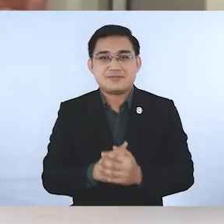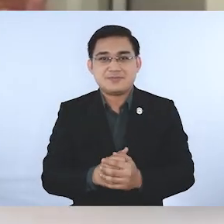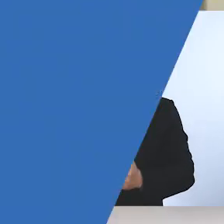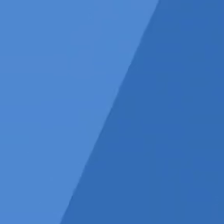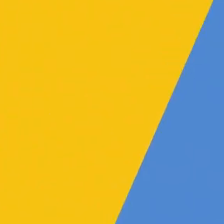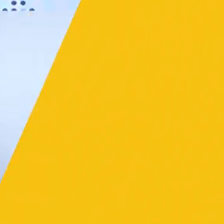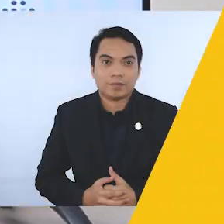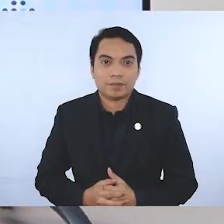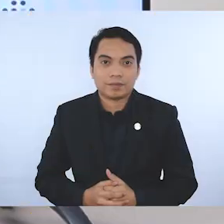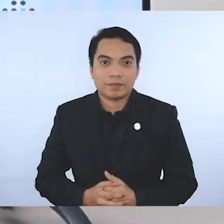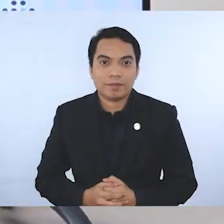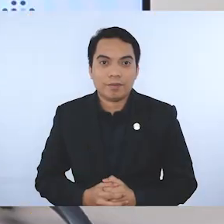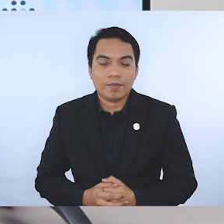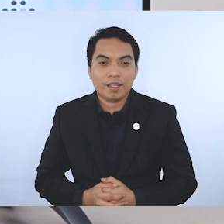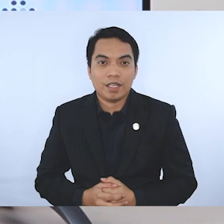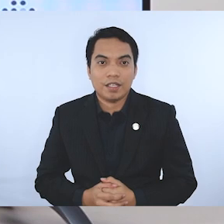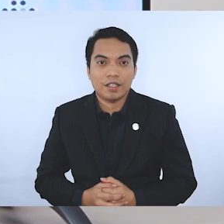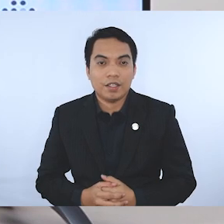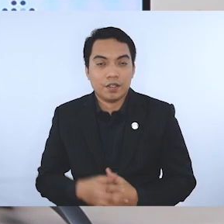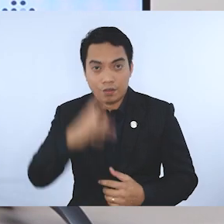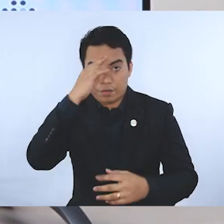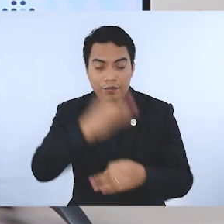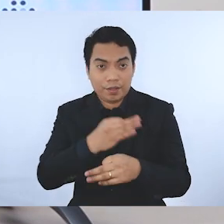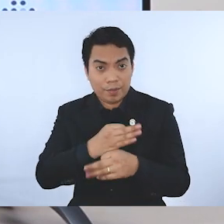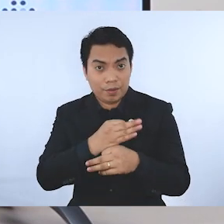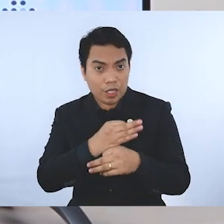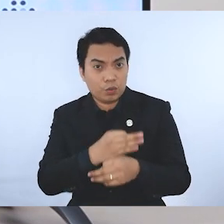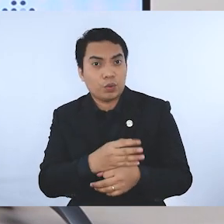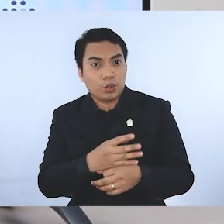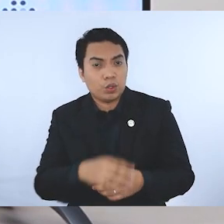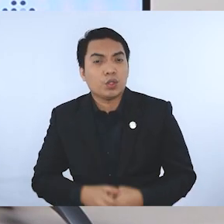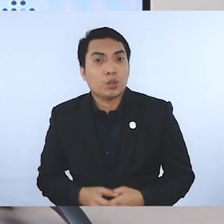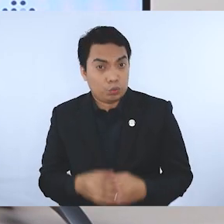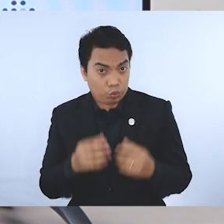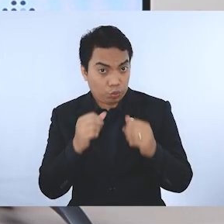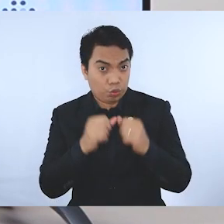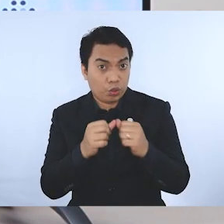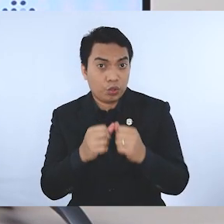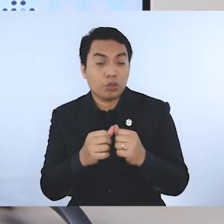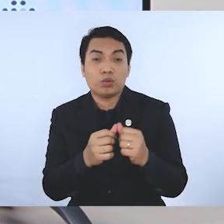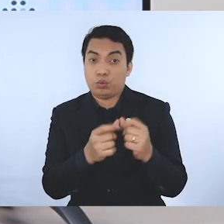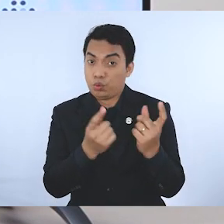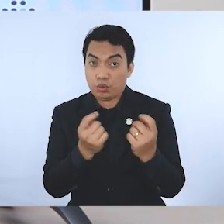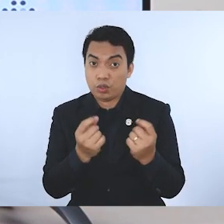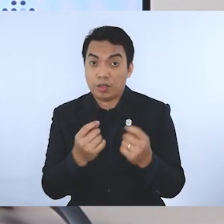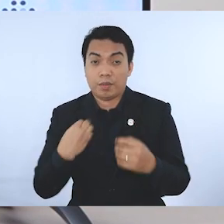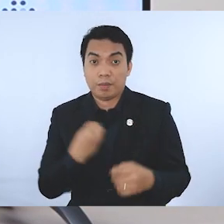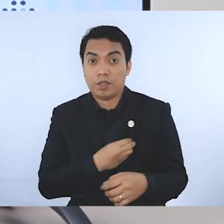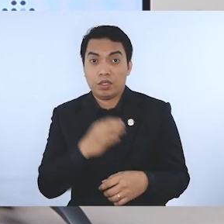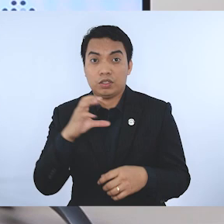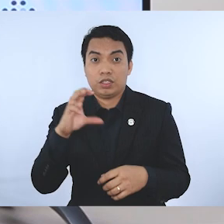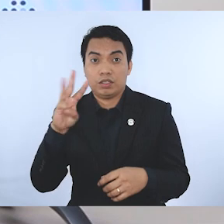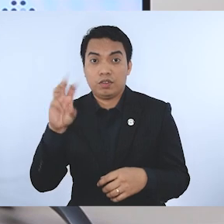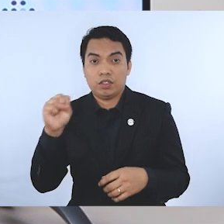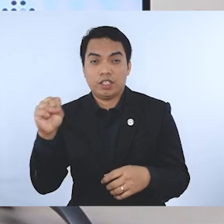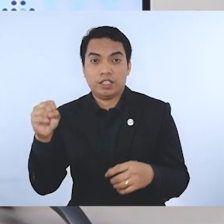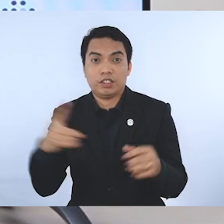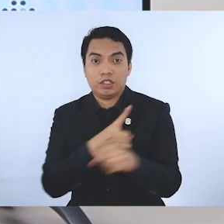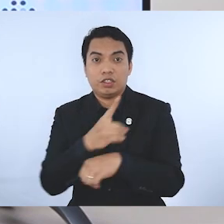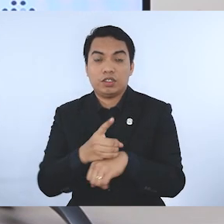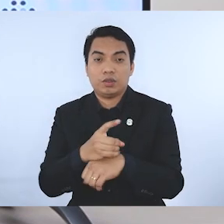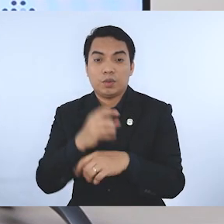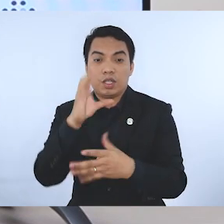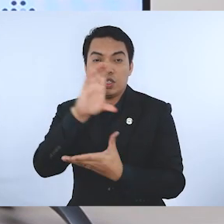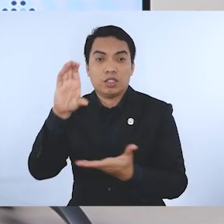Australia. Faith and harmony goes well together as members of the Children's Worship Service in the District of Central